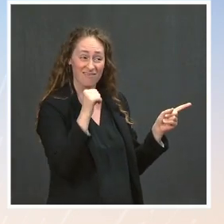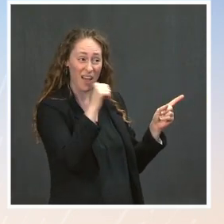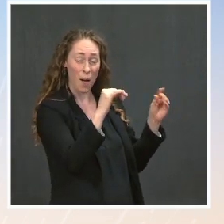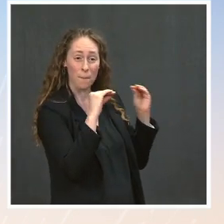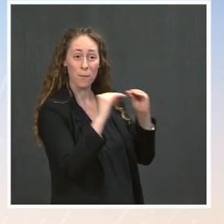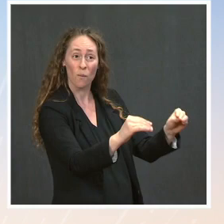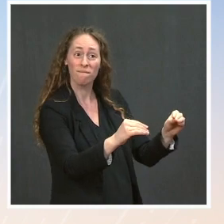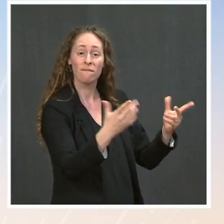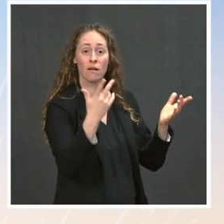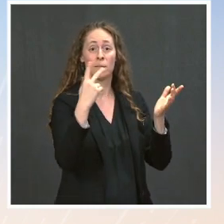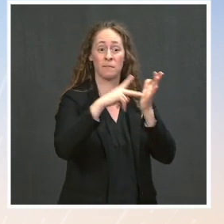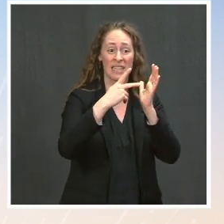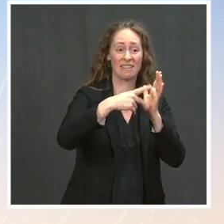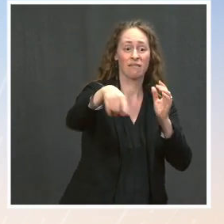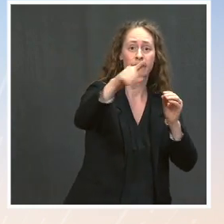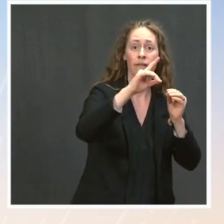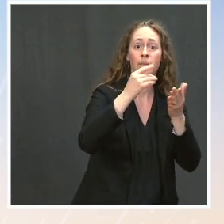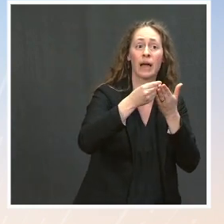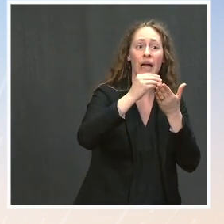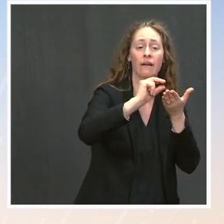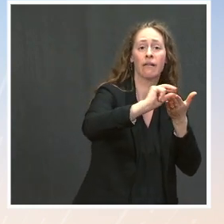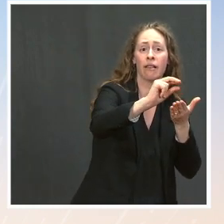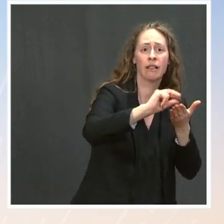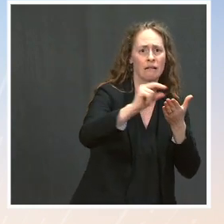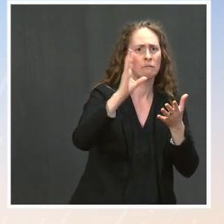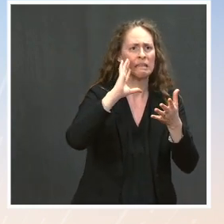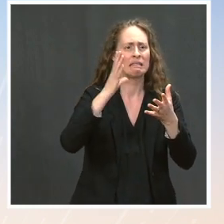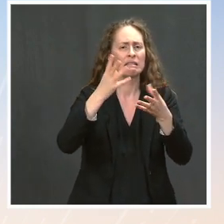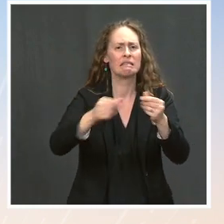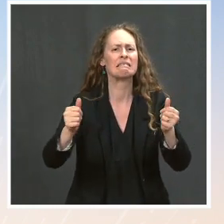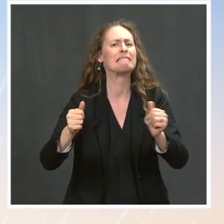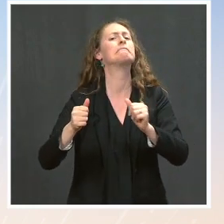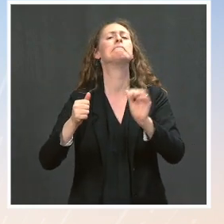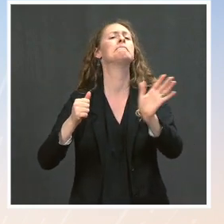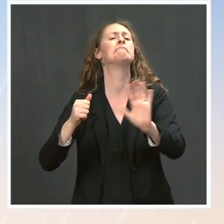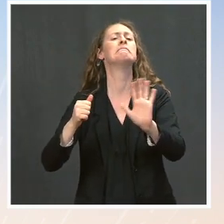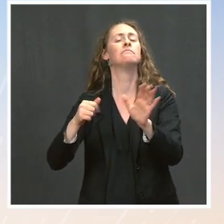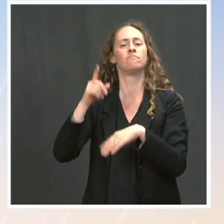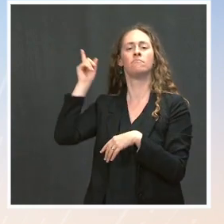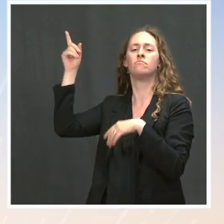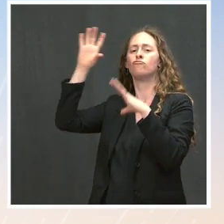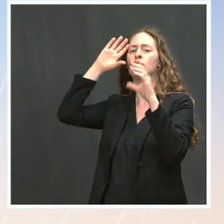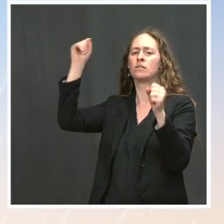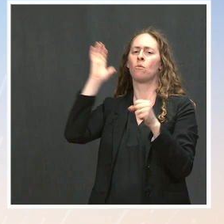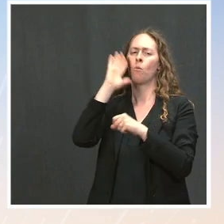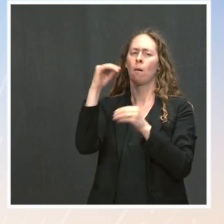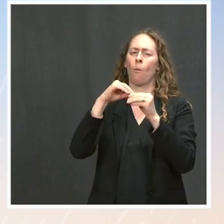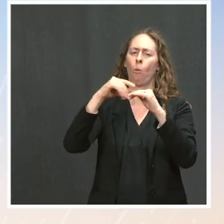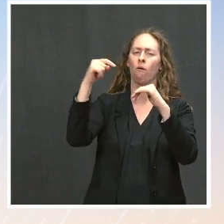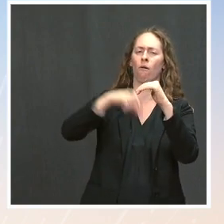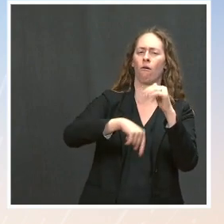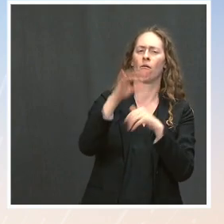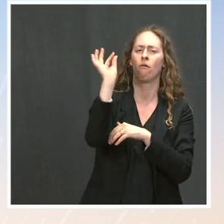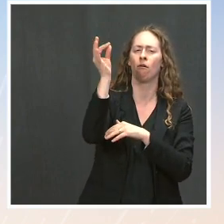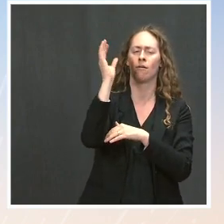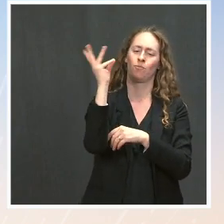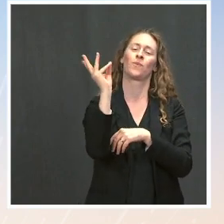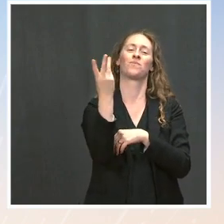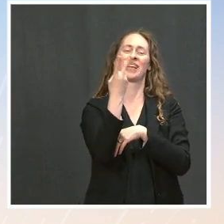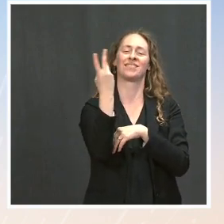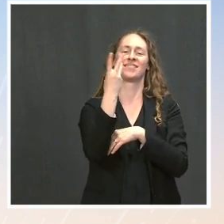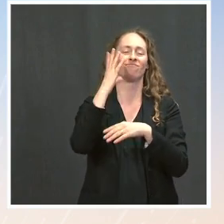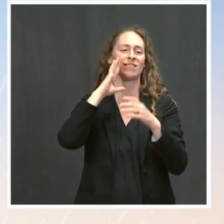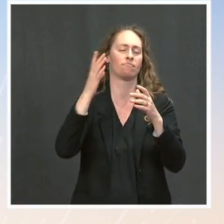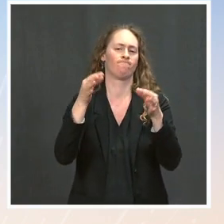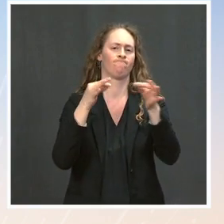president speak to the specific plan in the joint session speech. That's not already way over the time allotted. He will come back, as will other